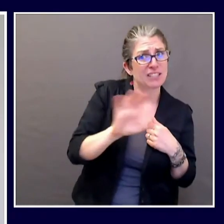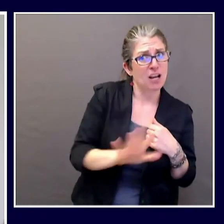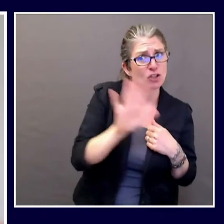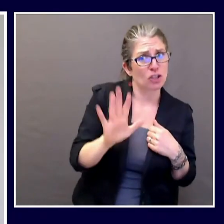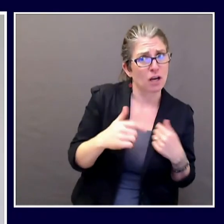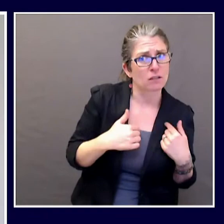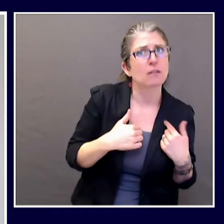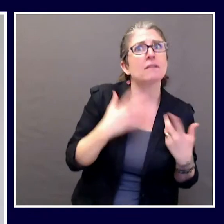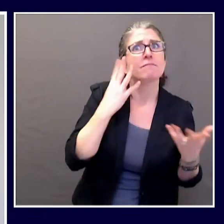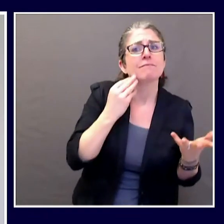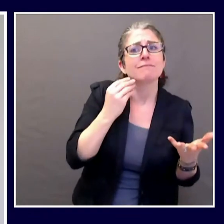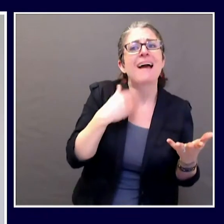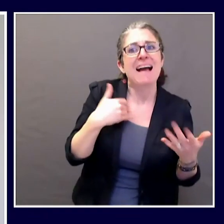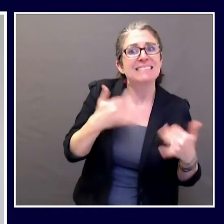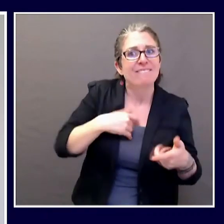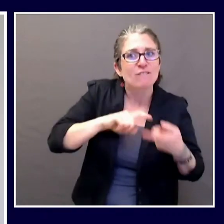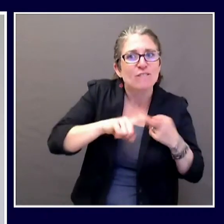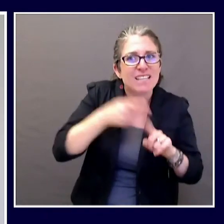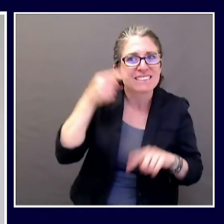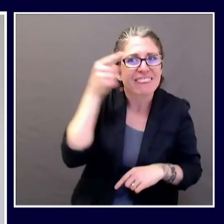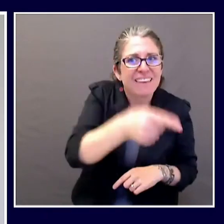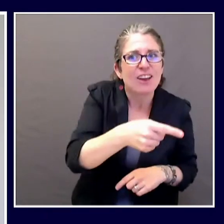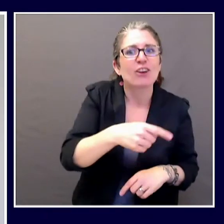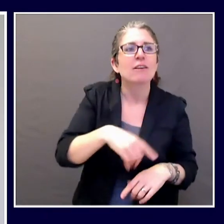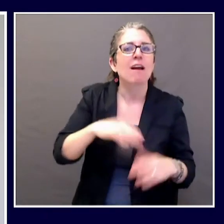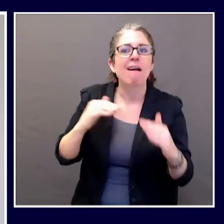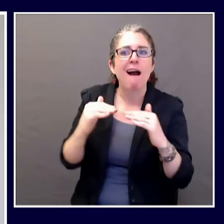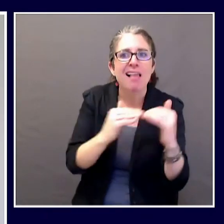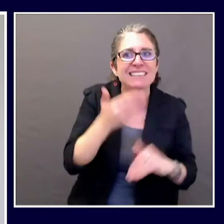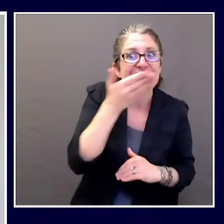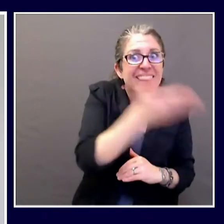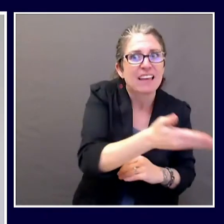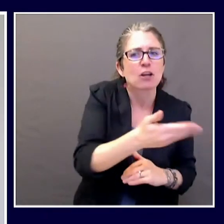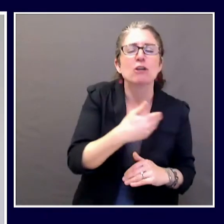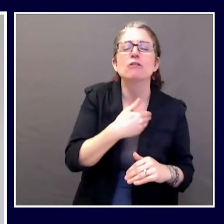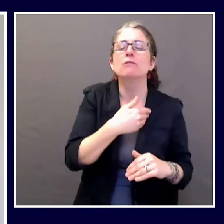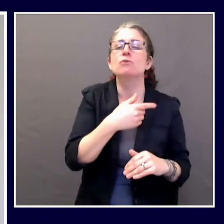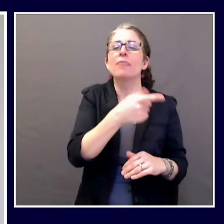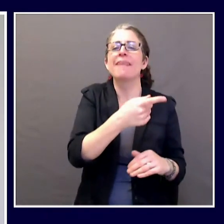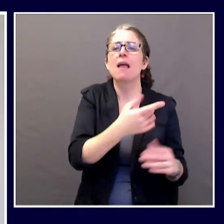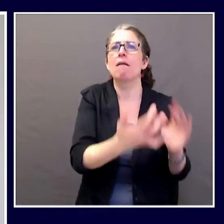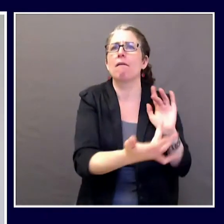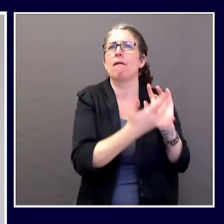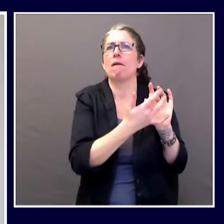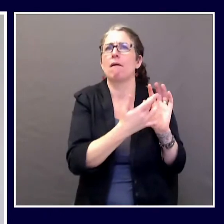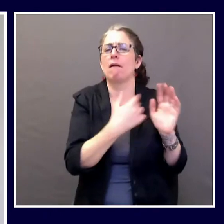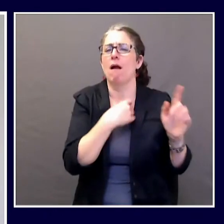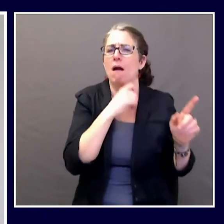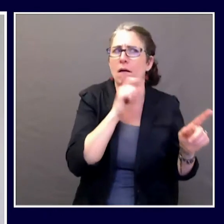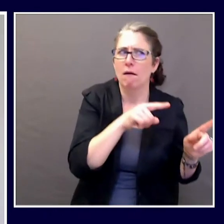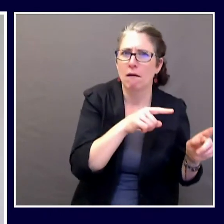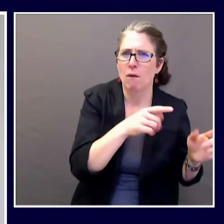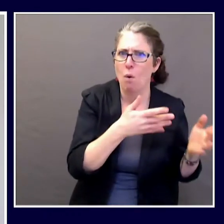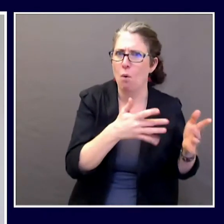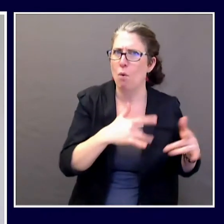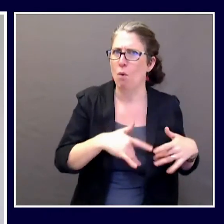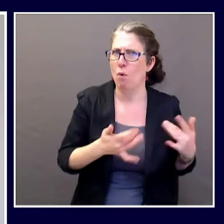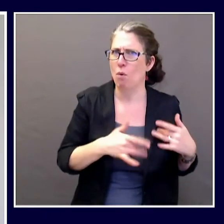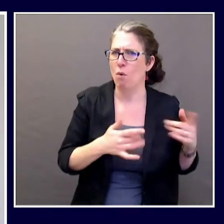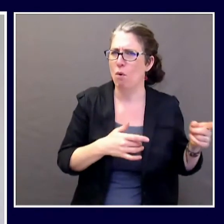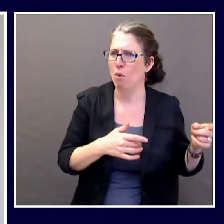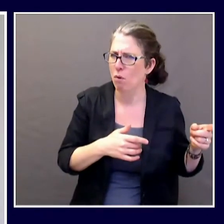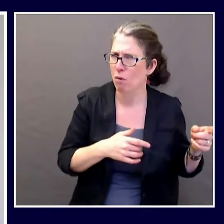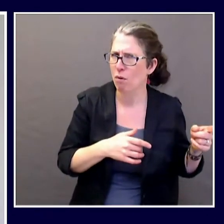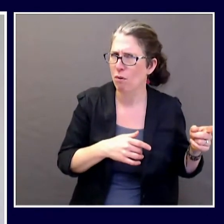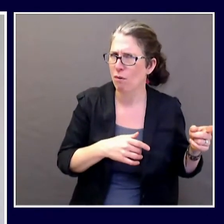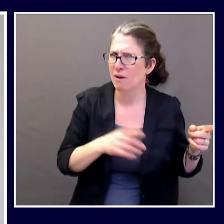still in Asia reporting an atypical pneumonia that didn't really match with anything that was in the textbooks. And for many of us, that raised